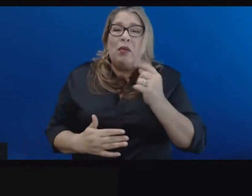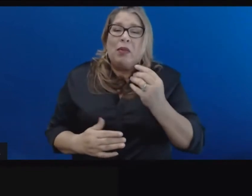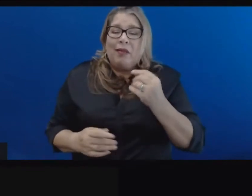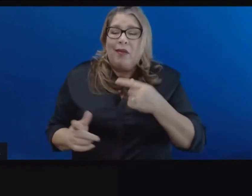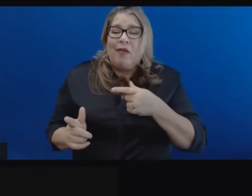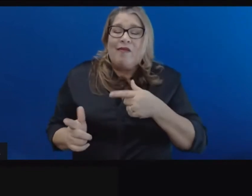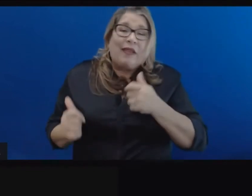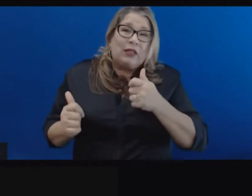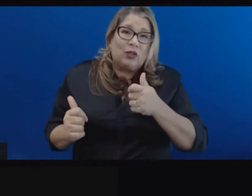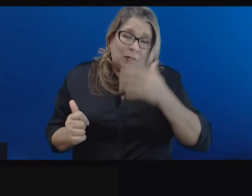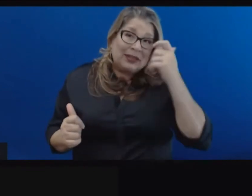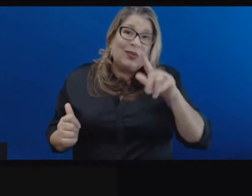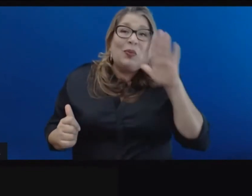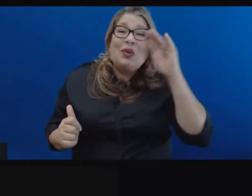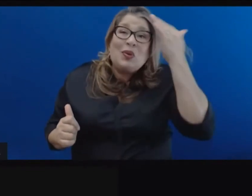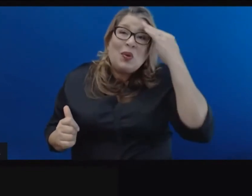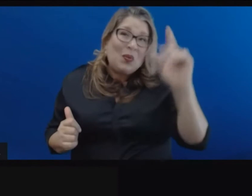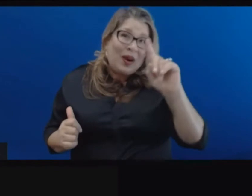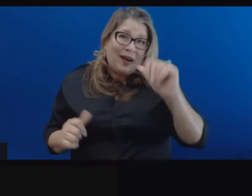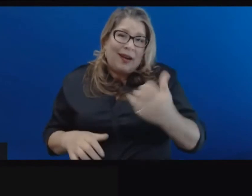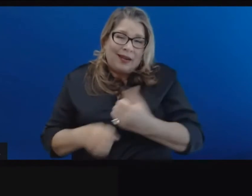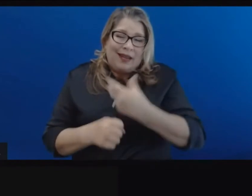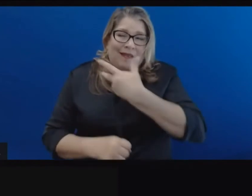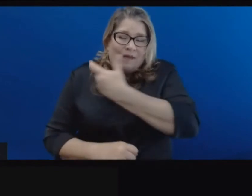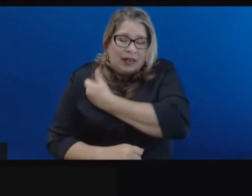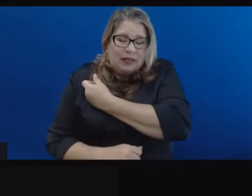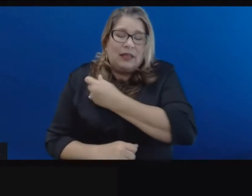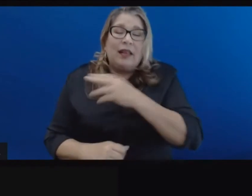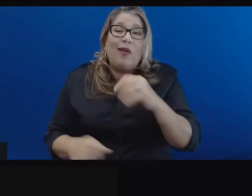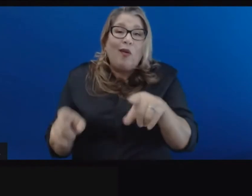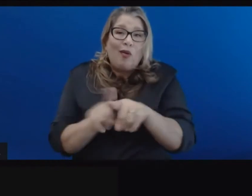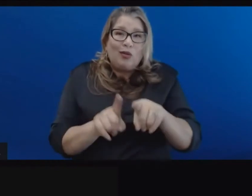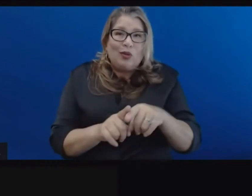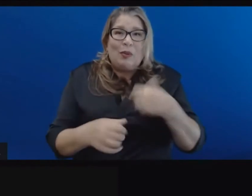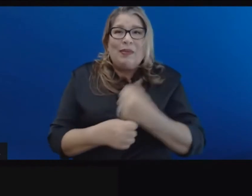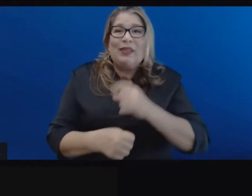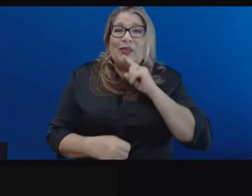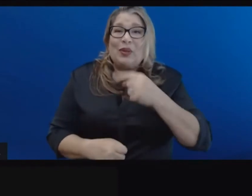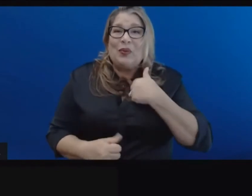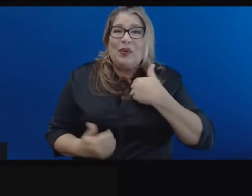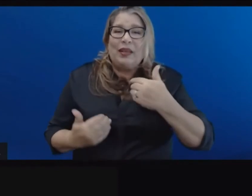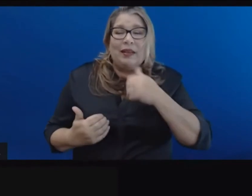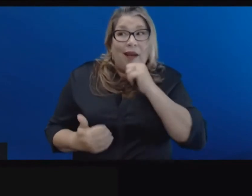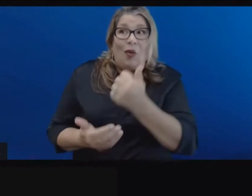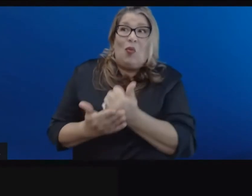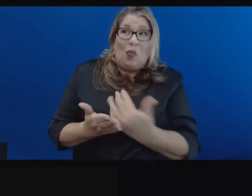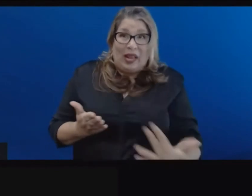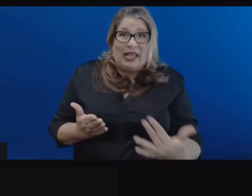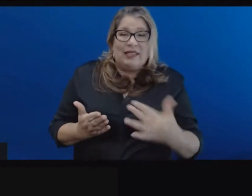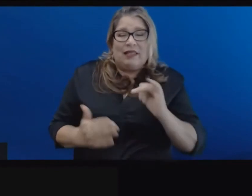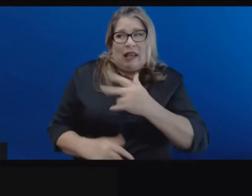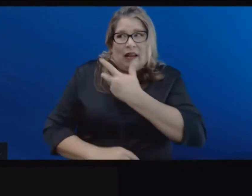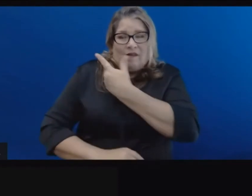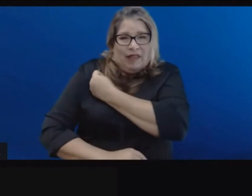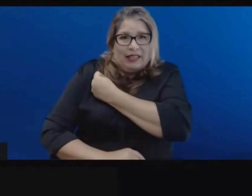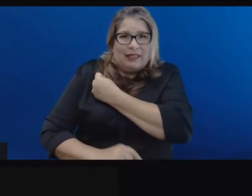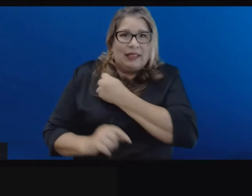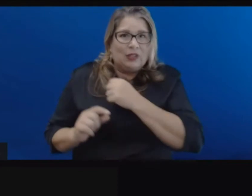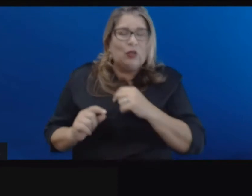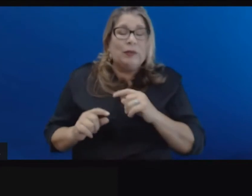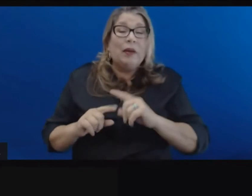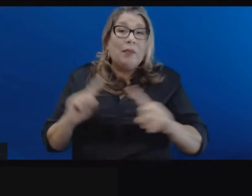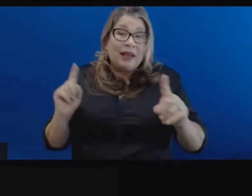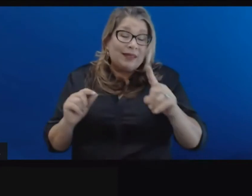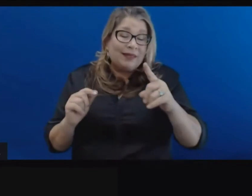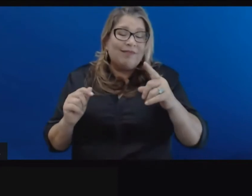vaccinated, and yes, help to make sure that we have less potential for waste. But that said, let me be crystal clear. Our hope